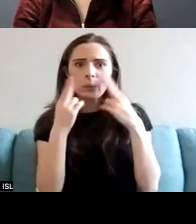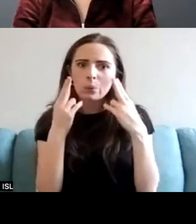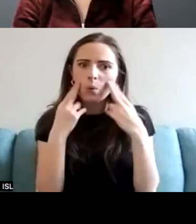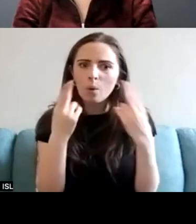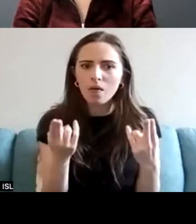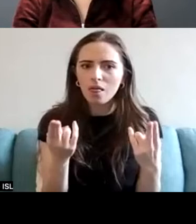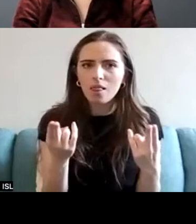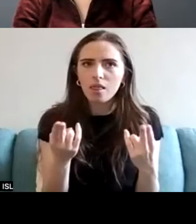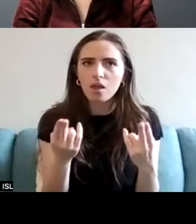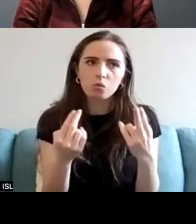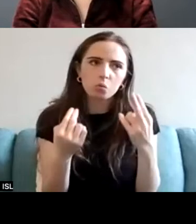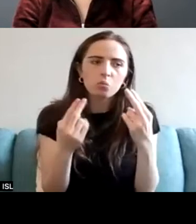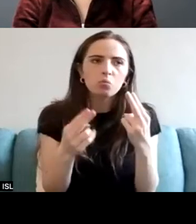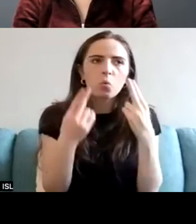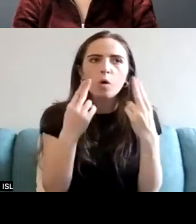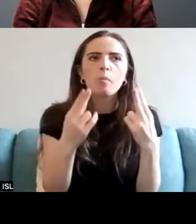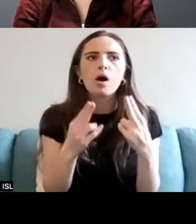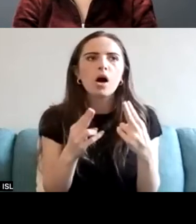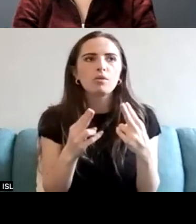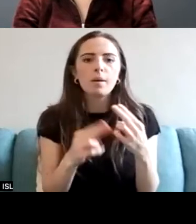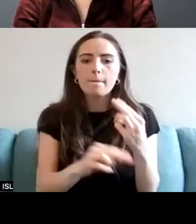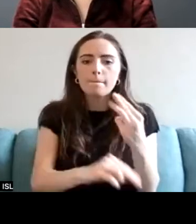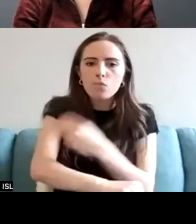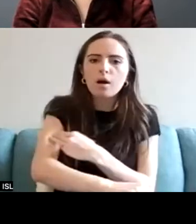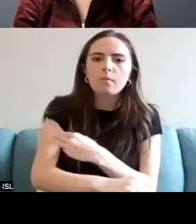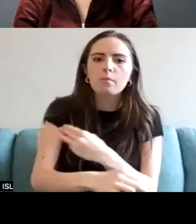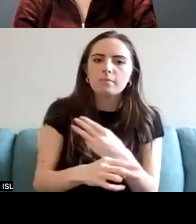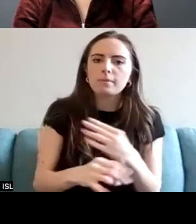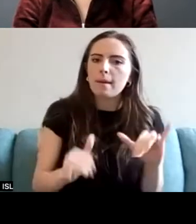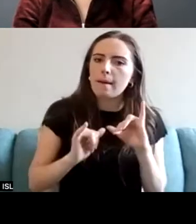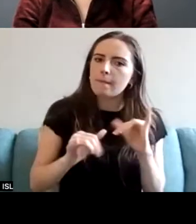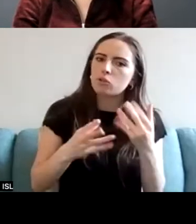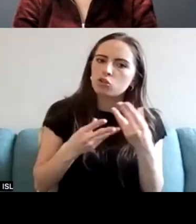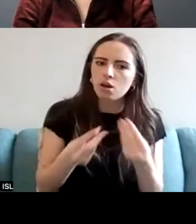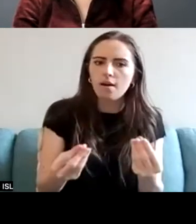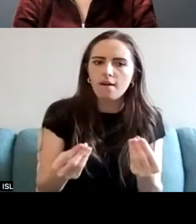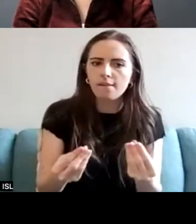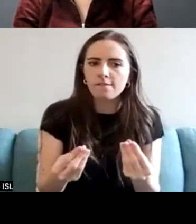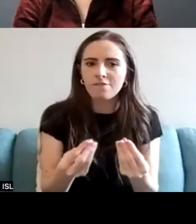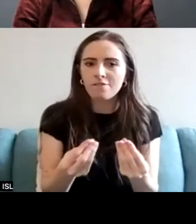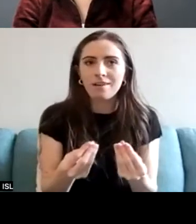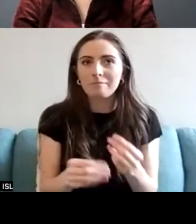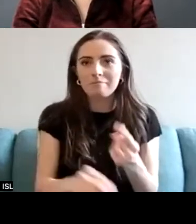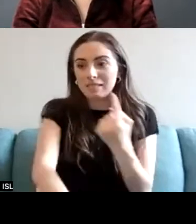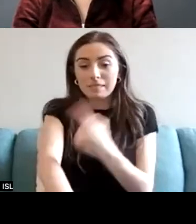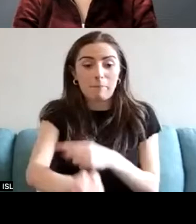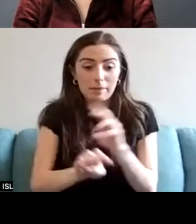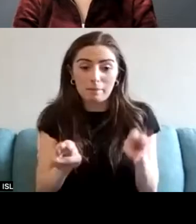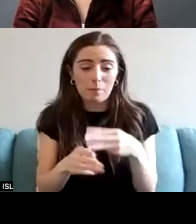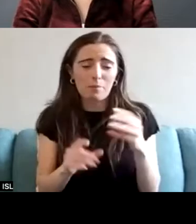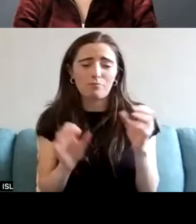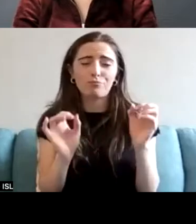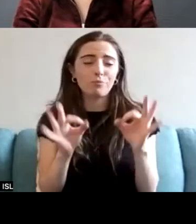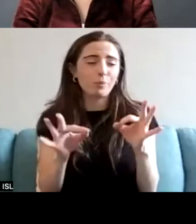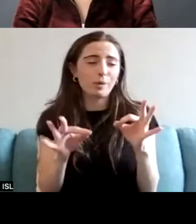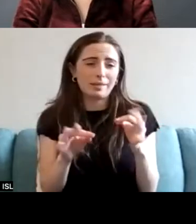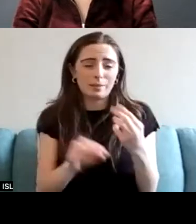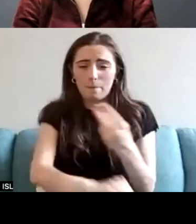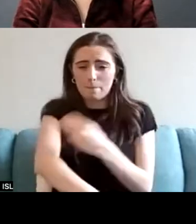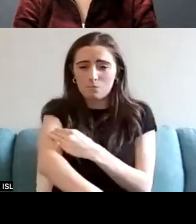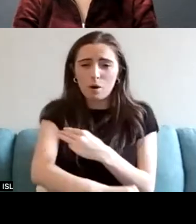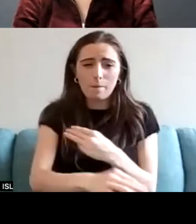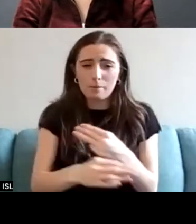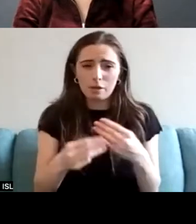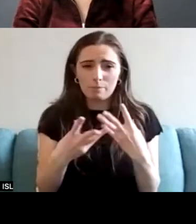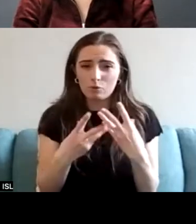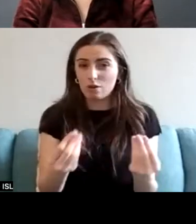these problems. People with disabilities are basically fantastic at problem solving because you have to do it so